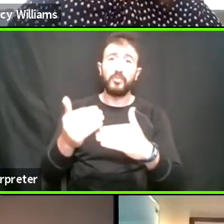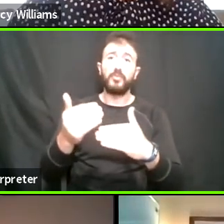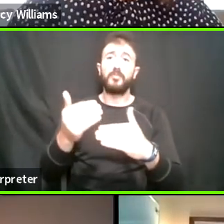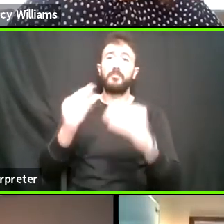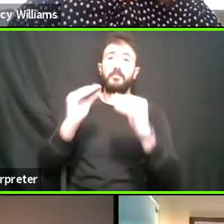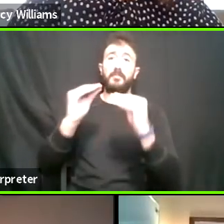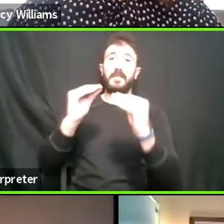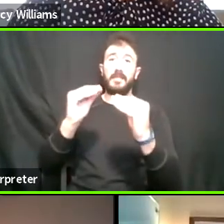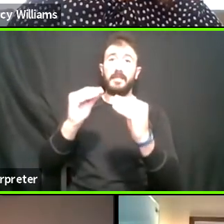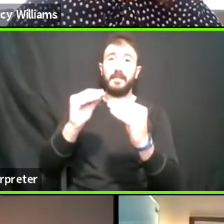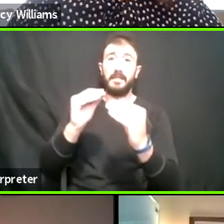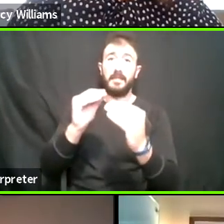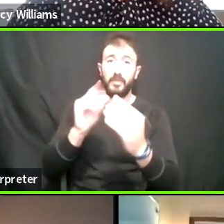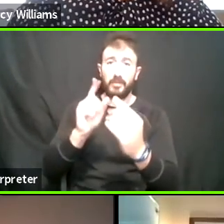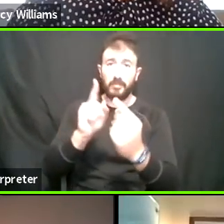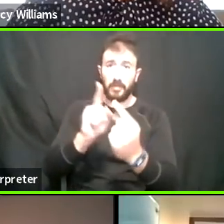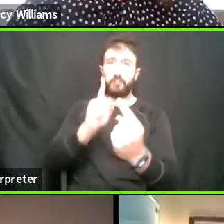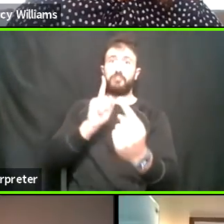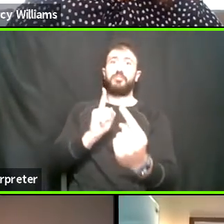from my desk. Can I move my desk?